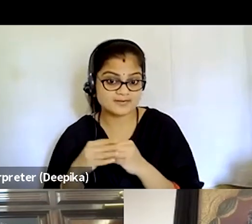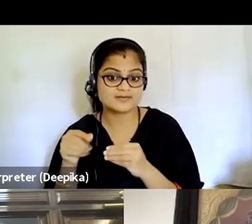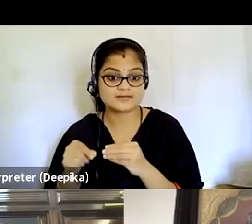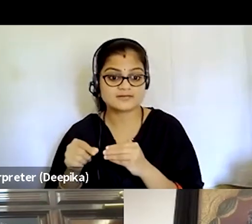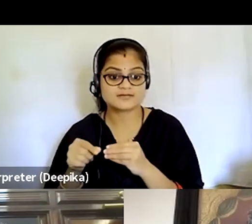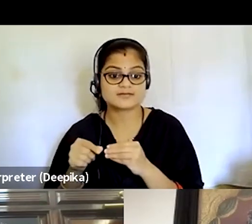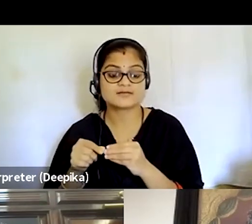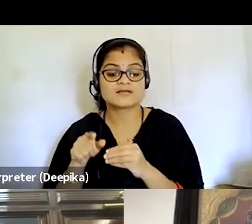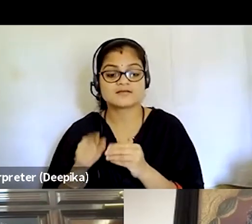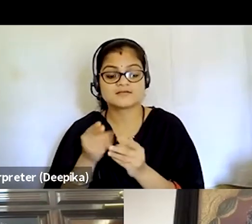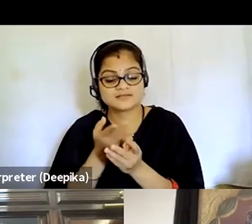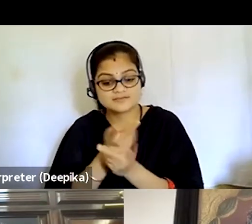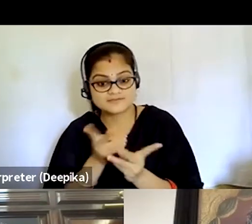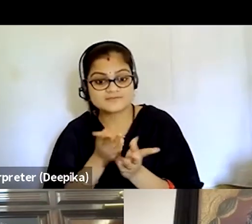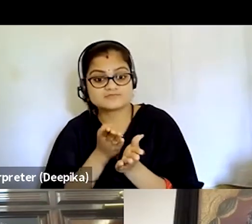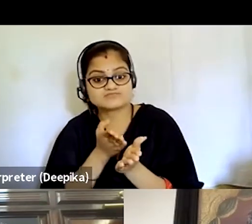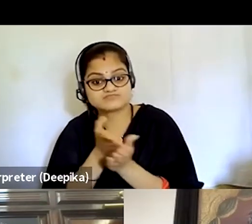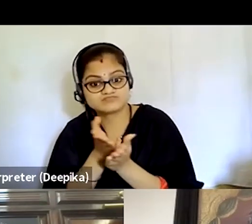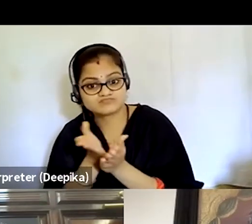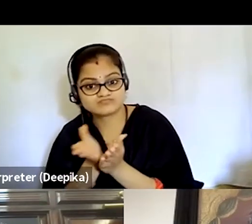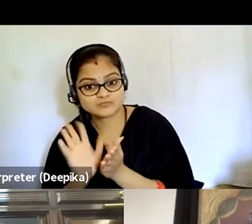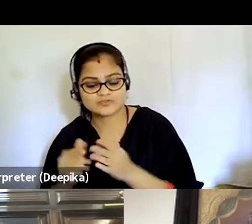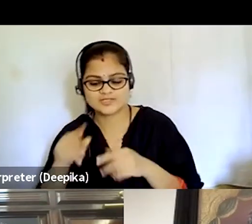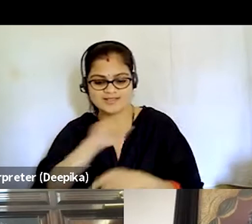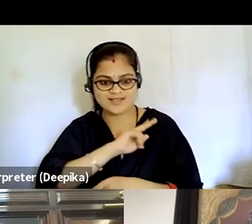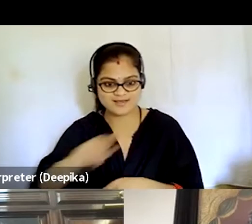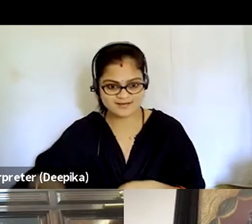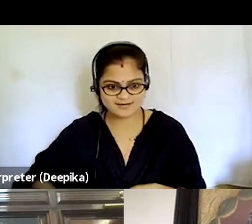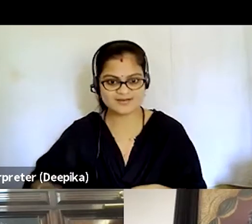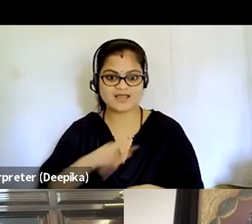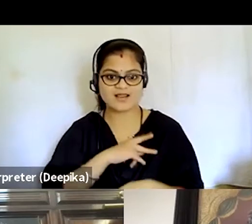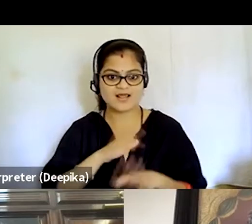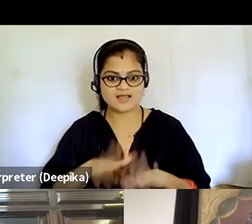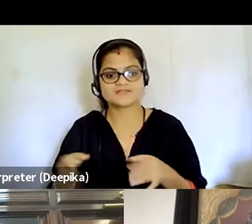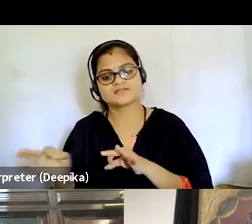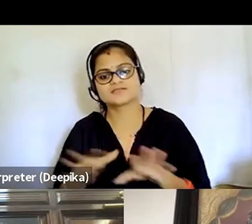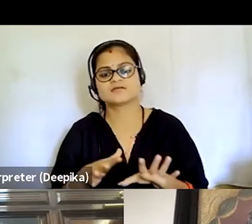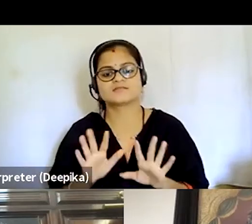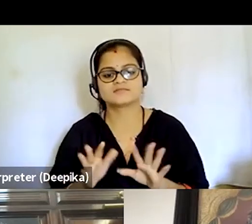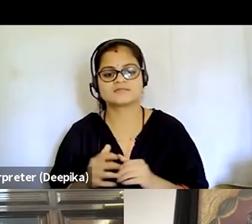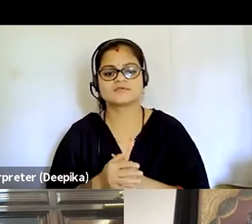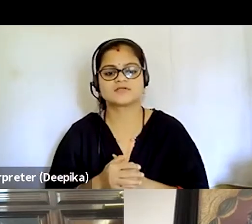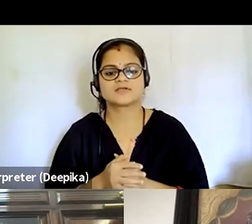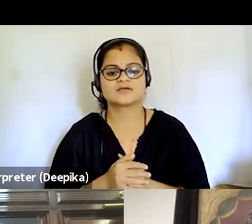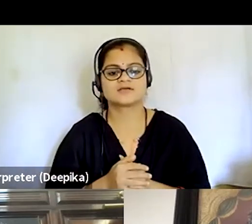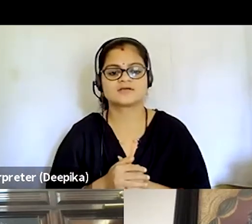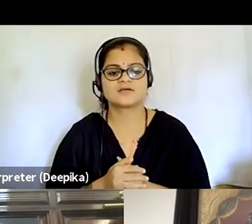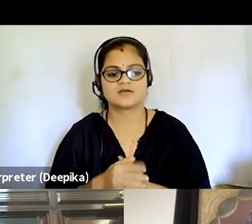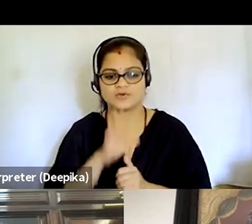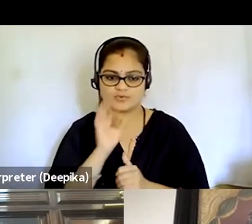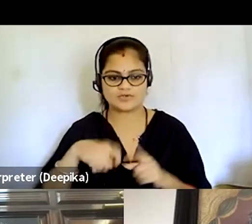multilingual place, right? Though we are Karnataka and Kannada is the hometown language, but the